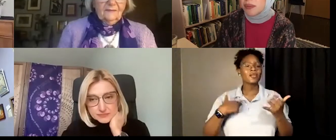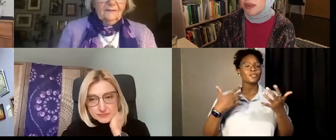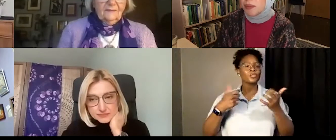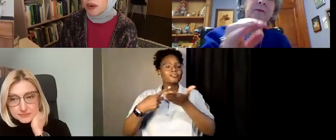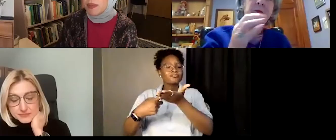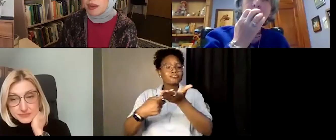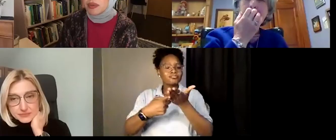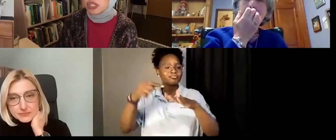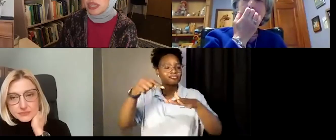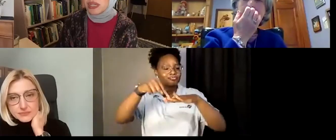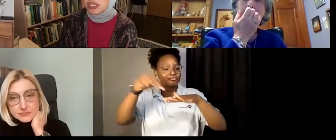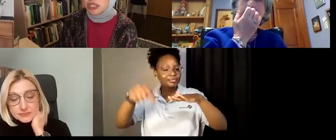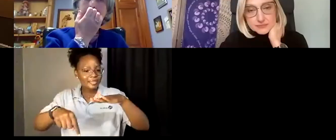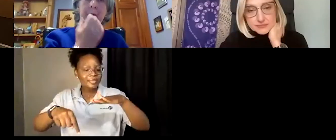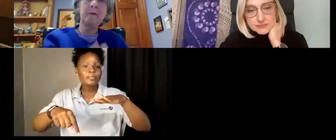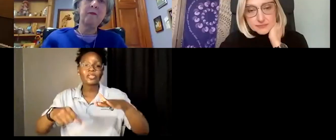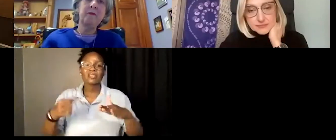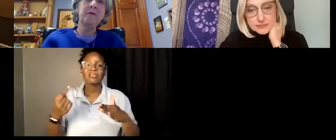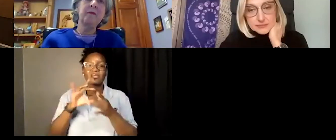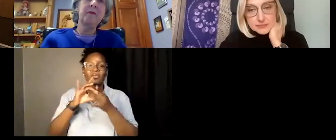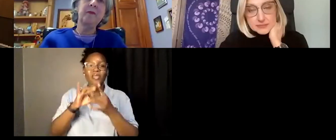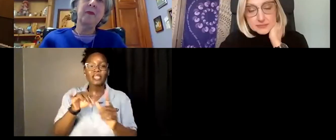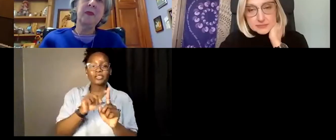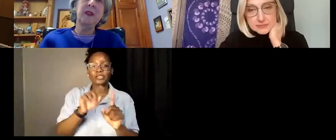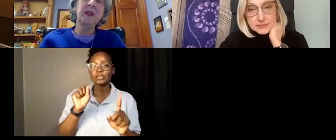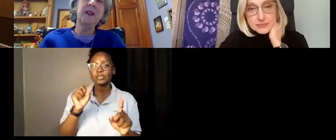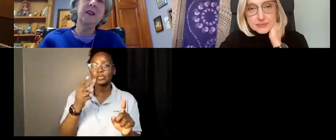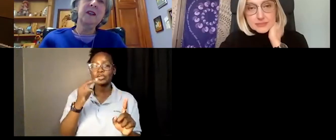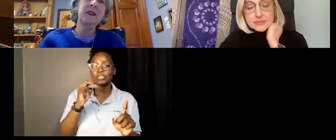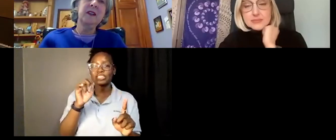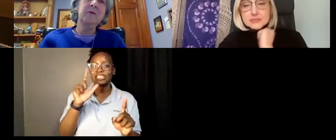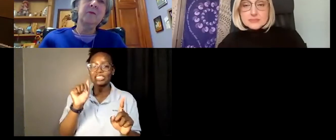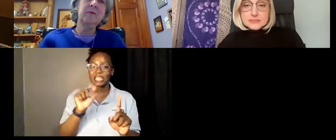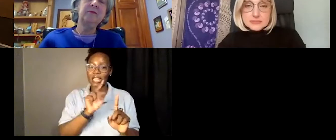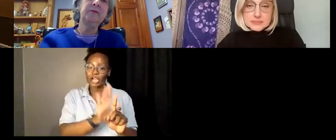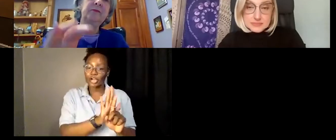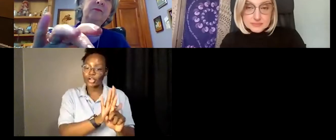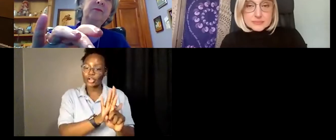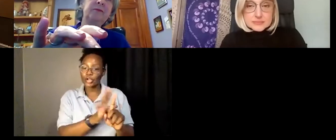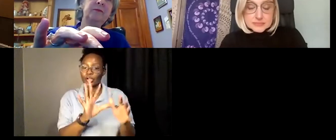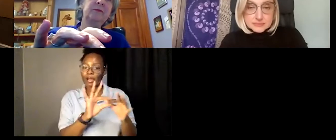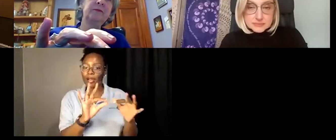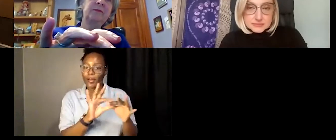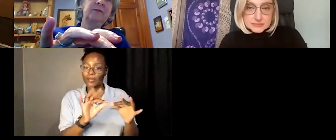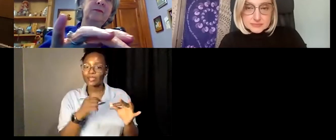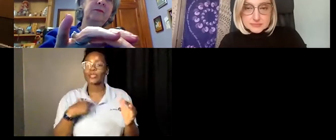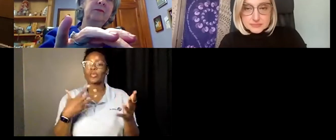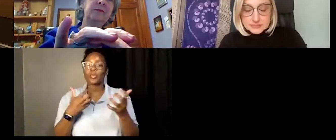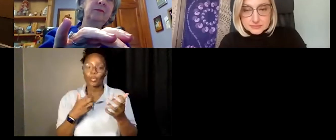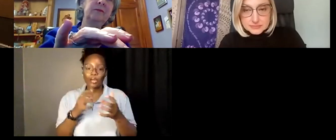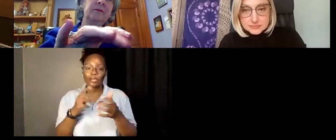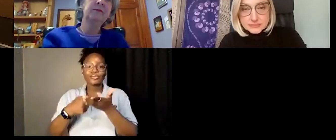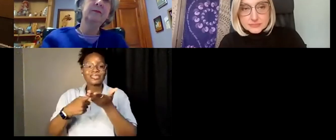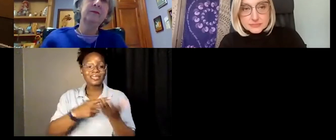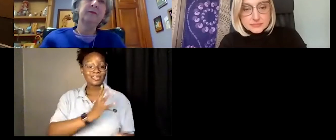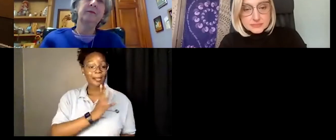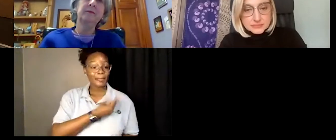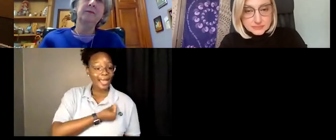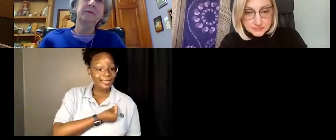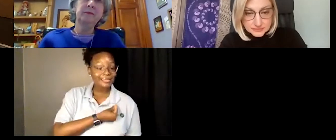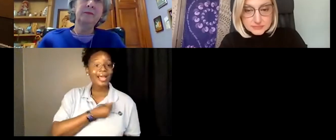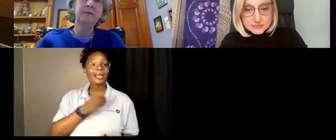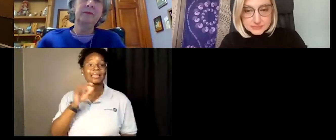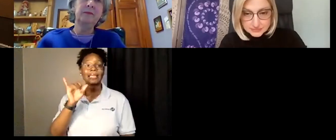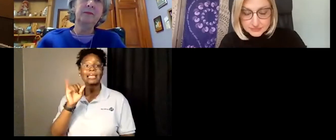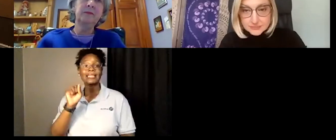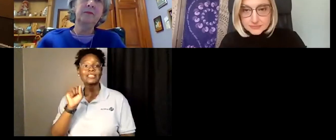talk a little bit more about what Sheila just touched on. We want to talk about Palestine. We want to talk about Israel. And to do this,